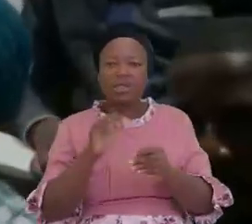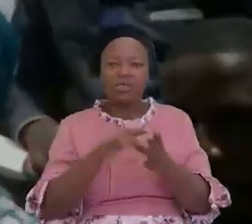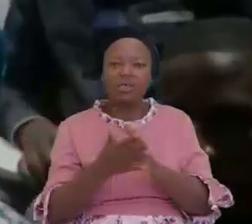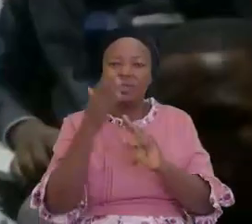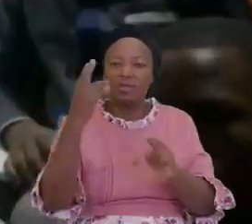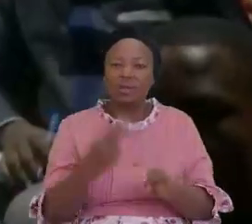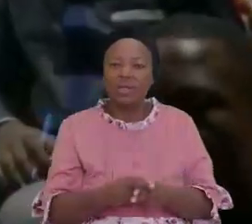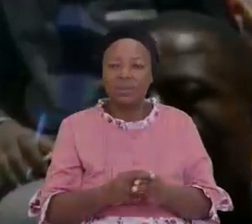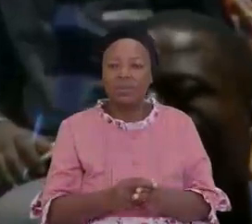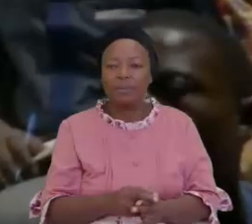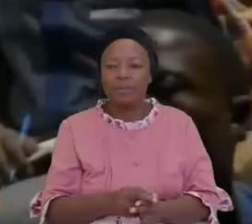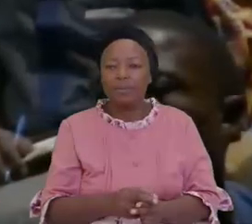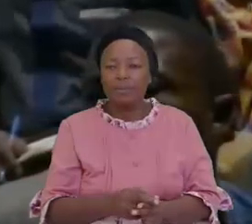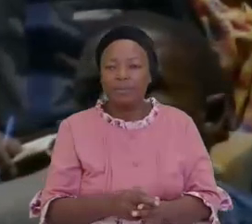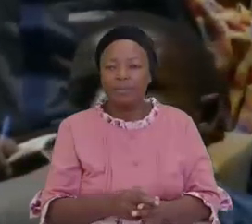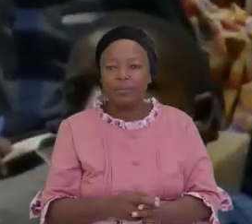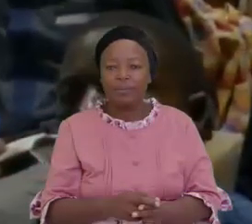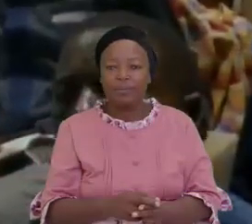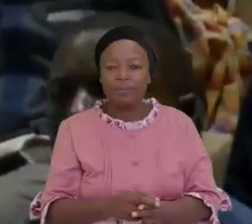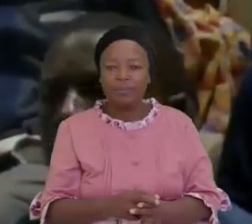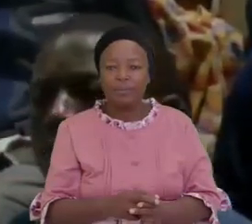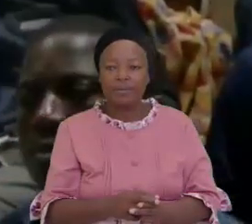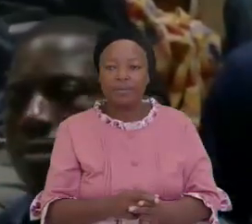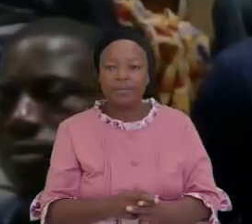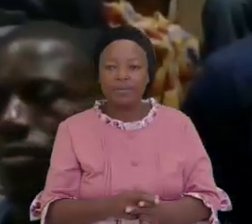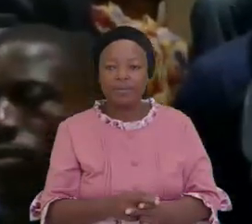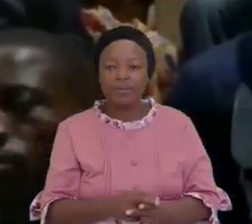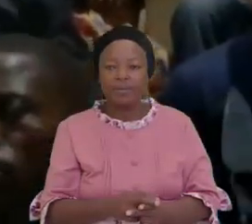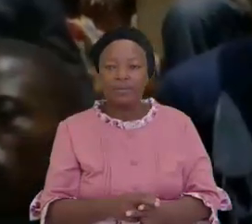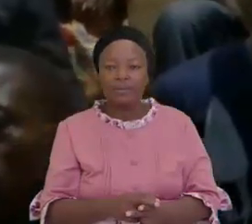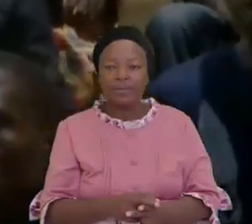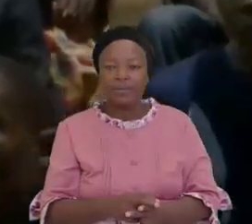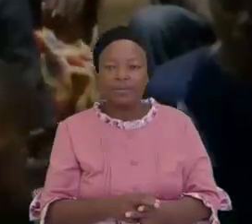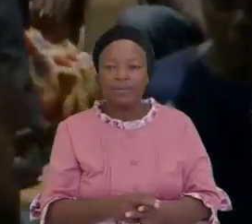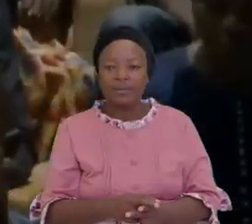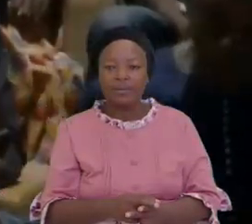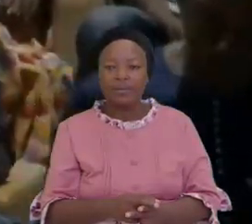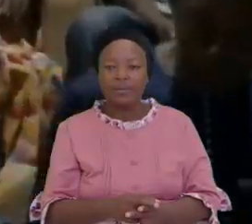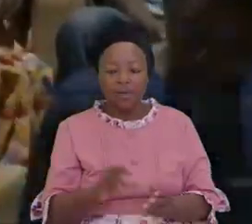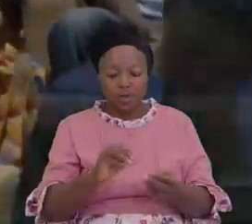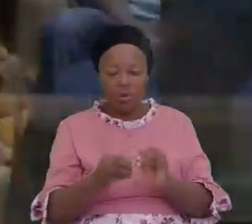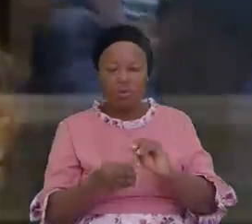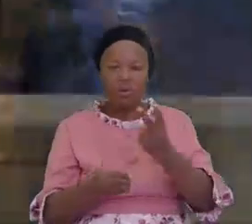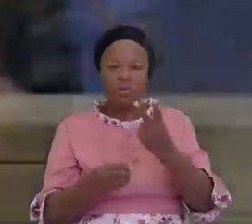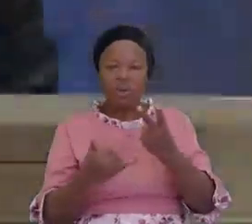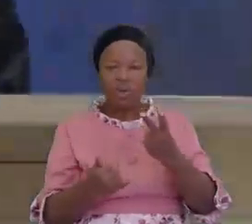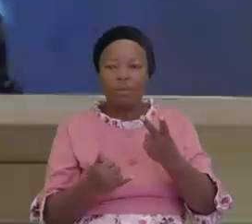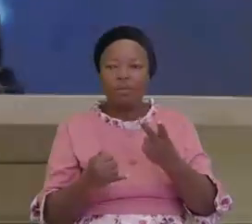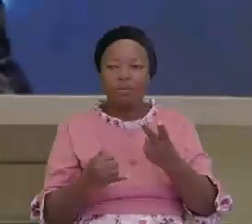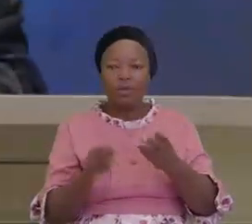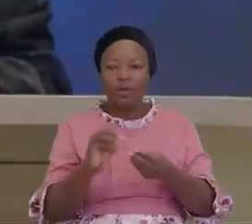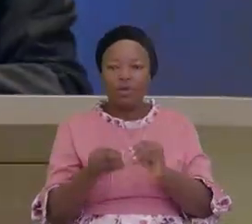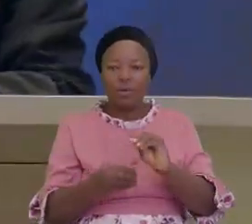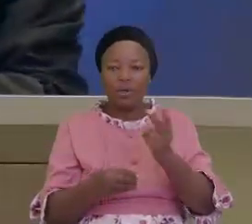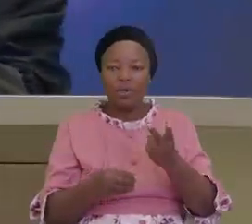Amen. Number two now. Number two is